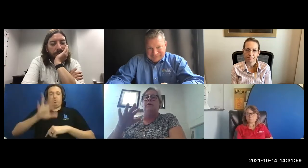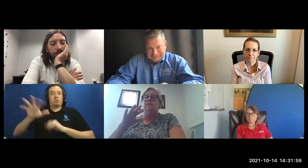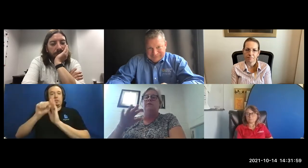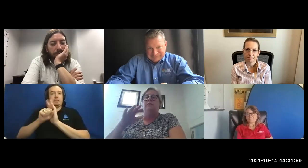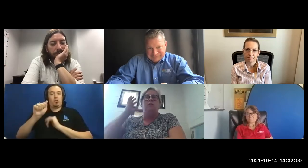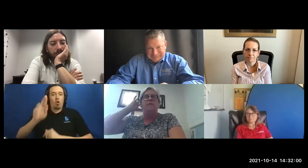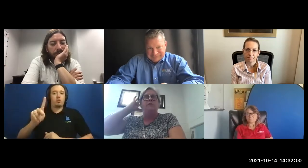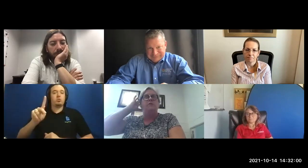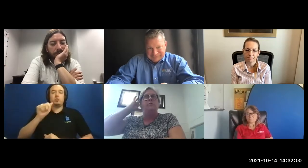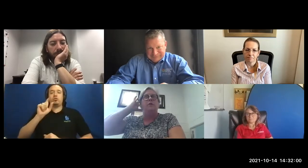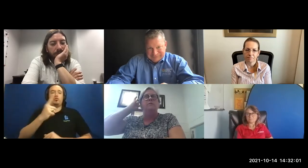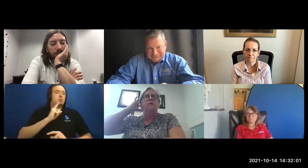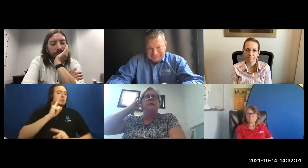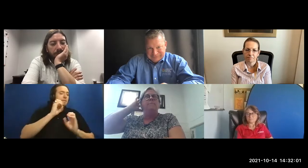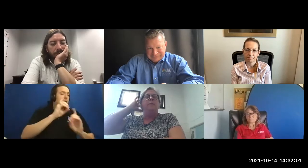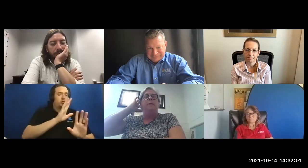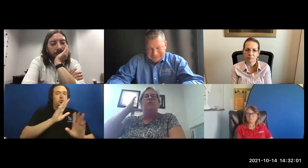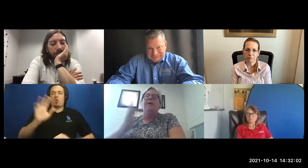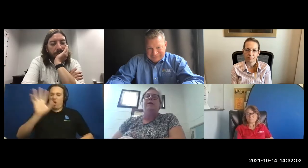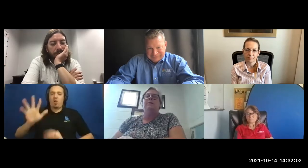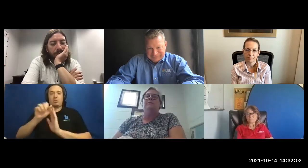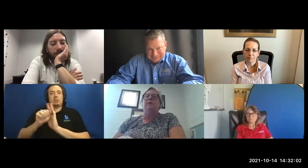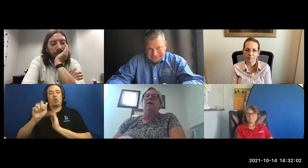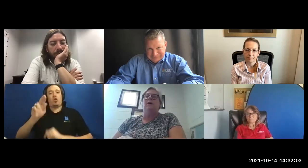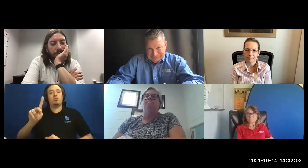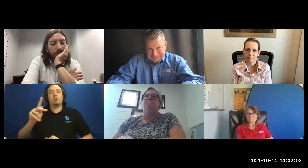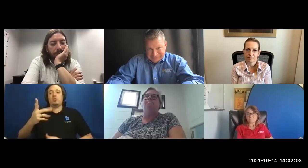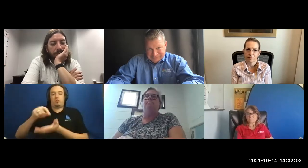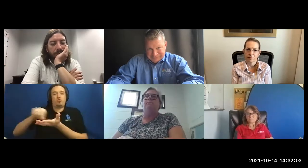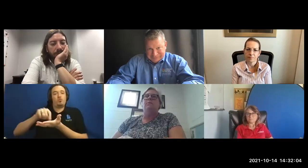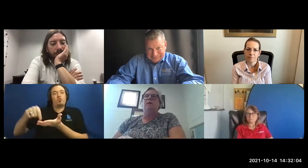Arkansas, not just in our deaf education programs, but writing is,